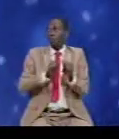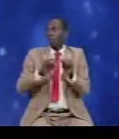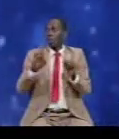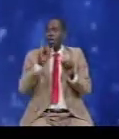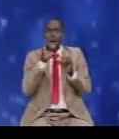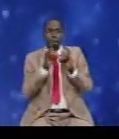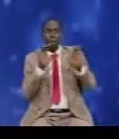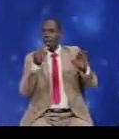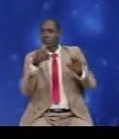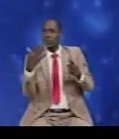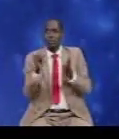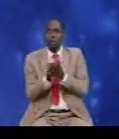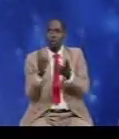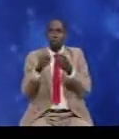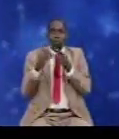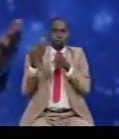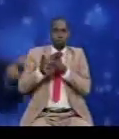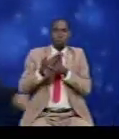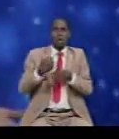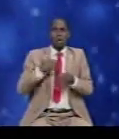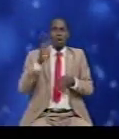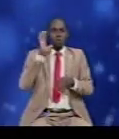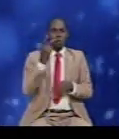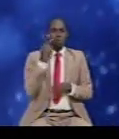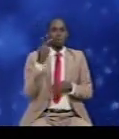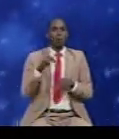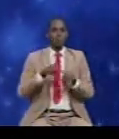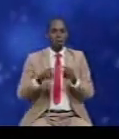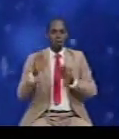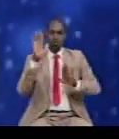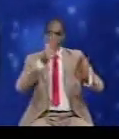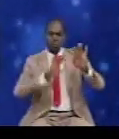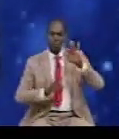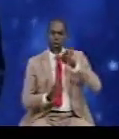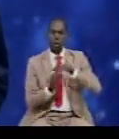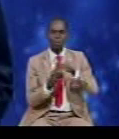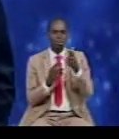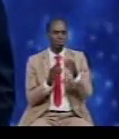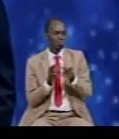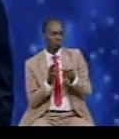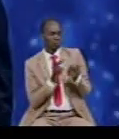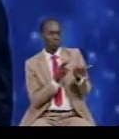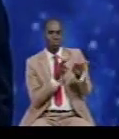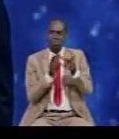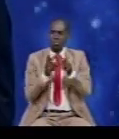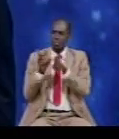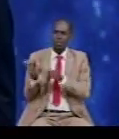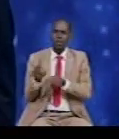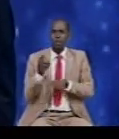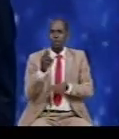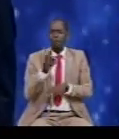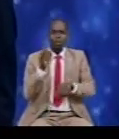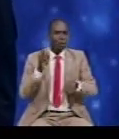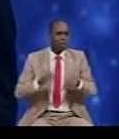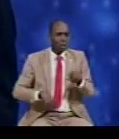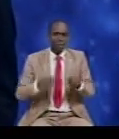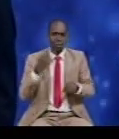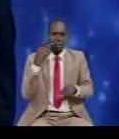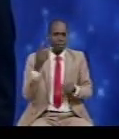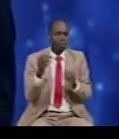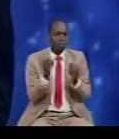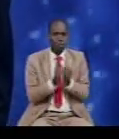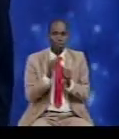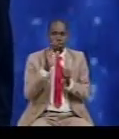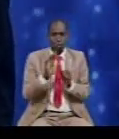Anything going to trouble me, I will see. And look at the trouble. And you look around. You cannot see with the physical,